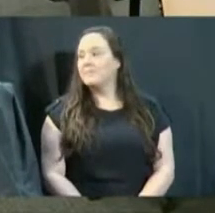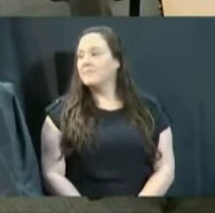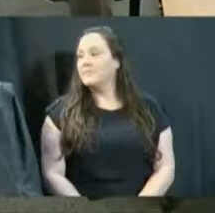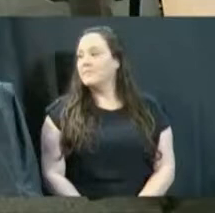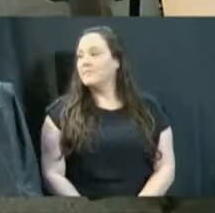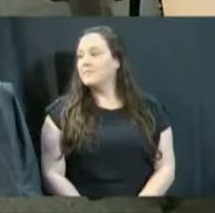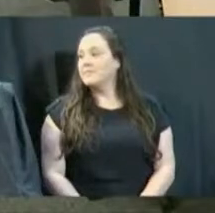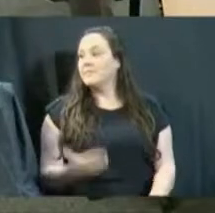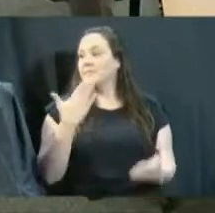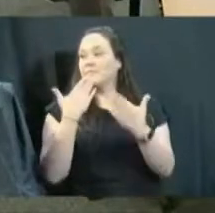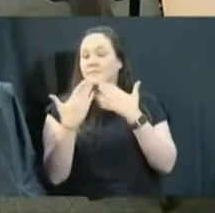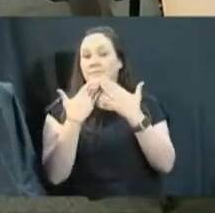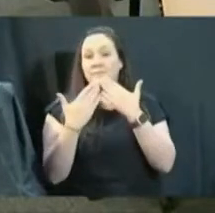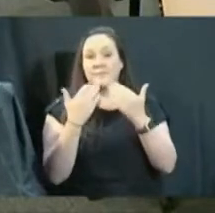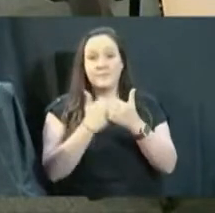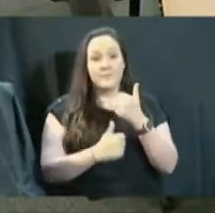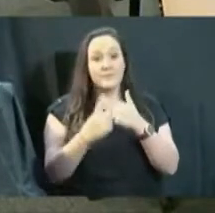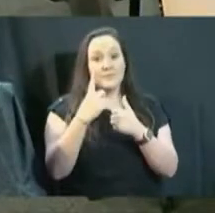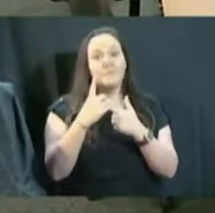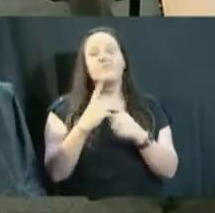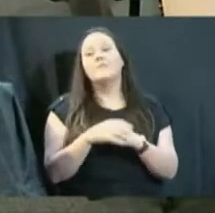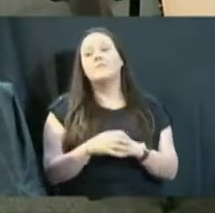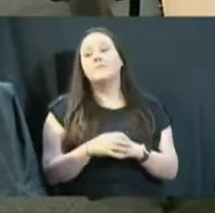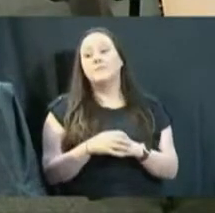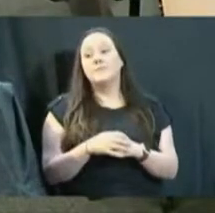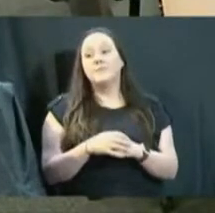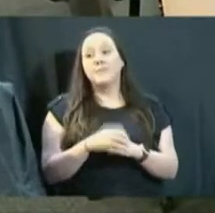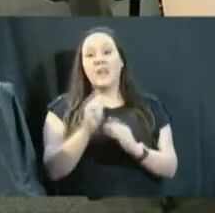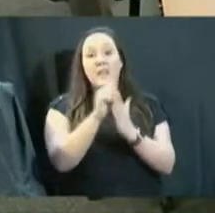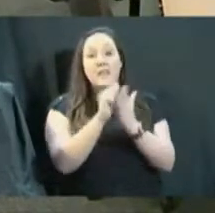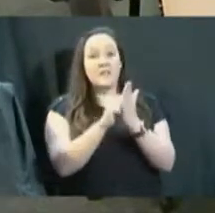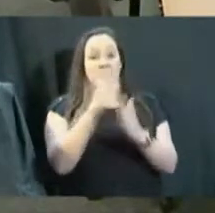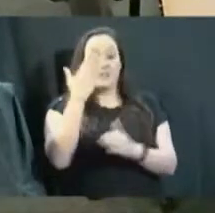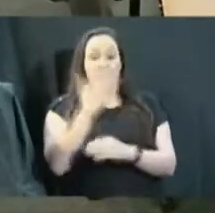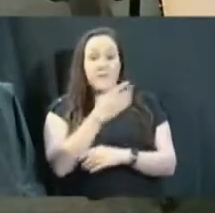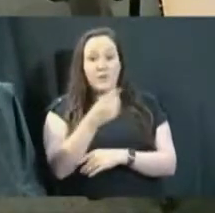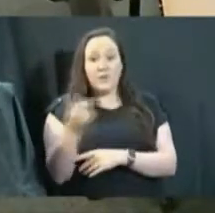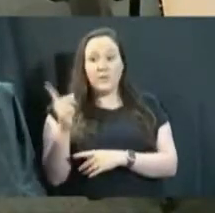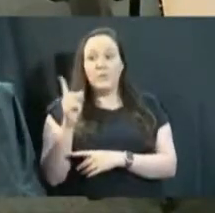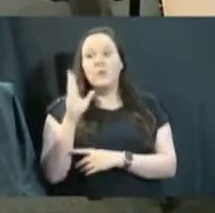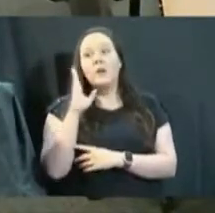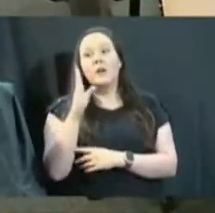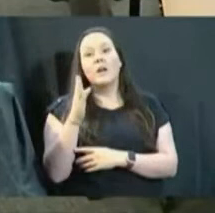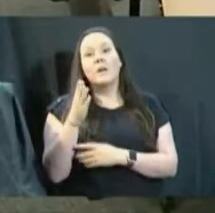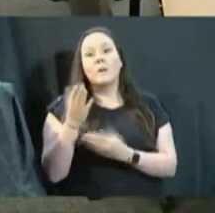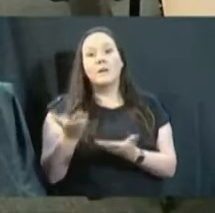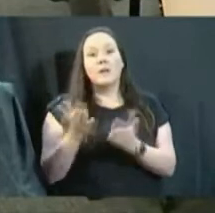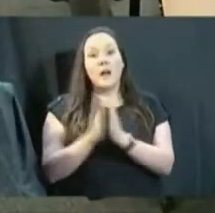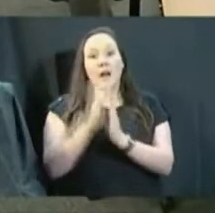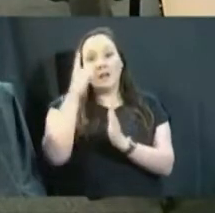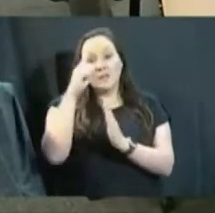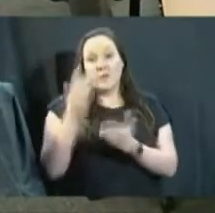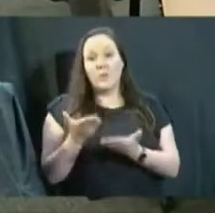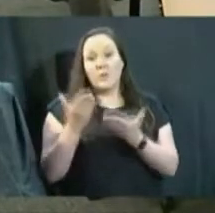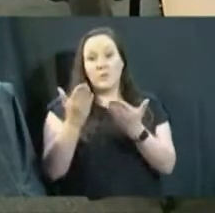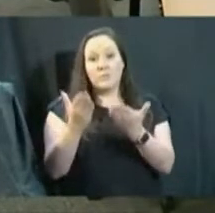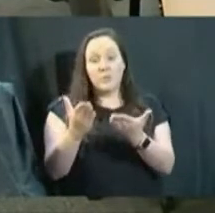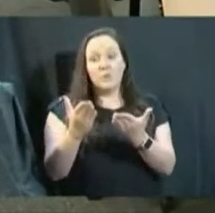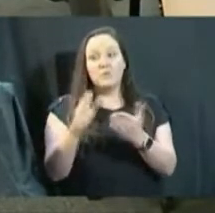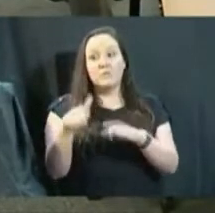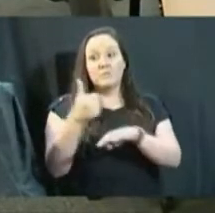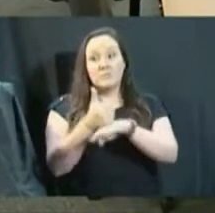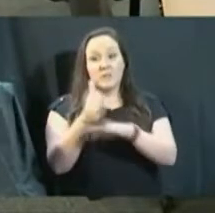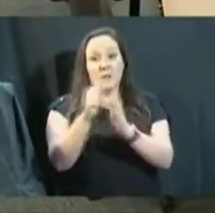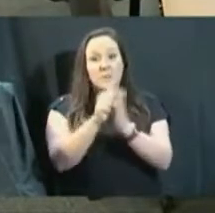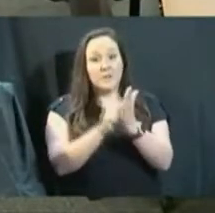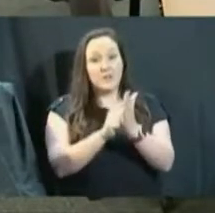All right, thank you, everyone. And the agenda is in front of you, and I'll entertain a motion to set the agenda. Motion to